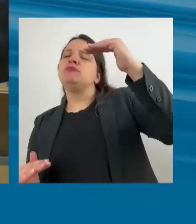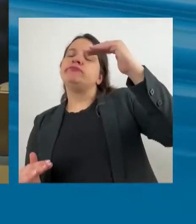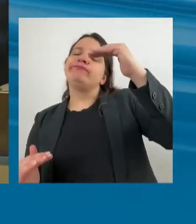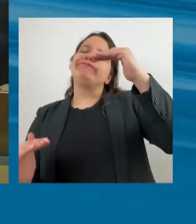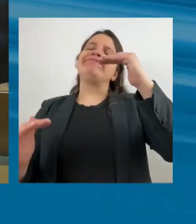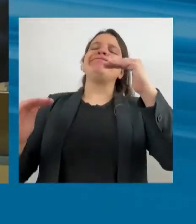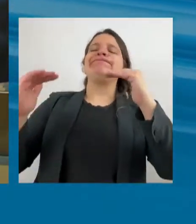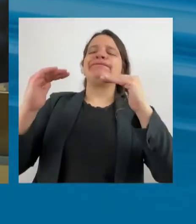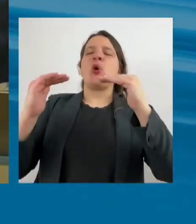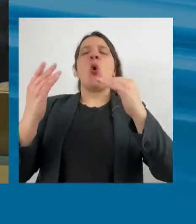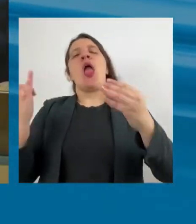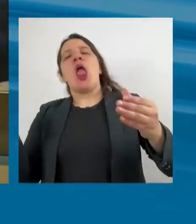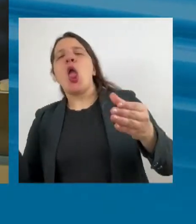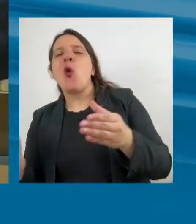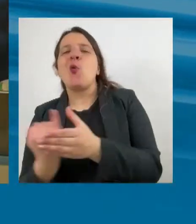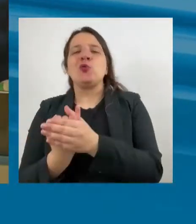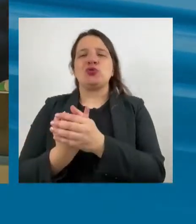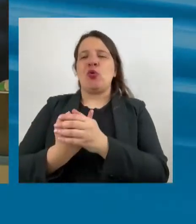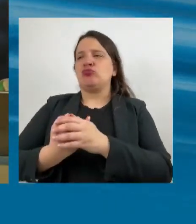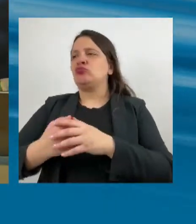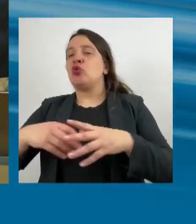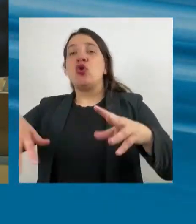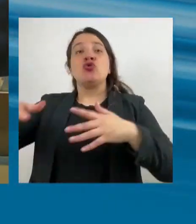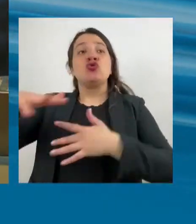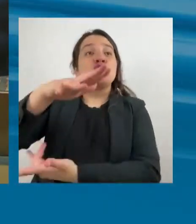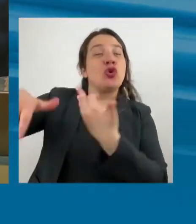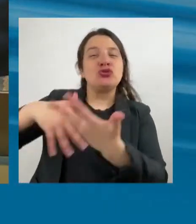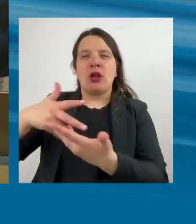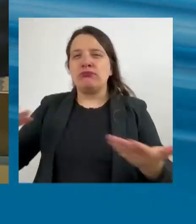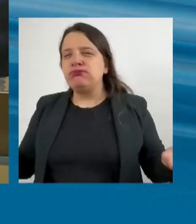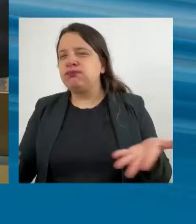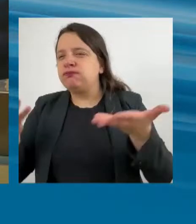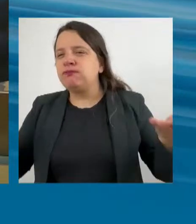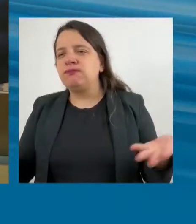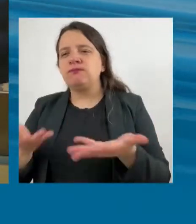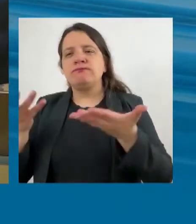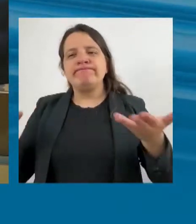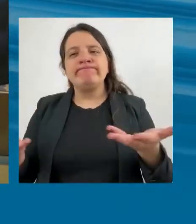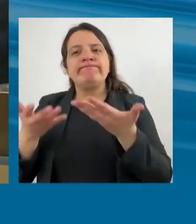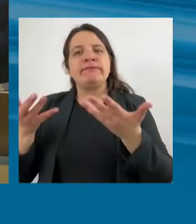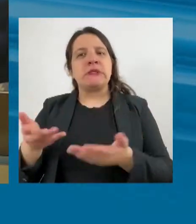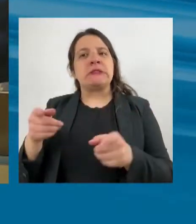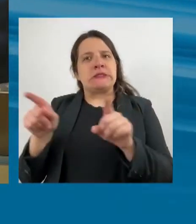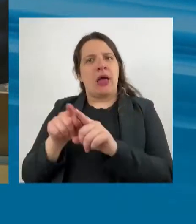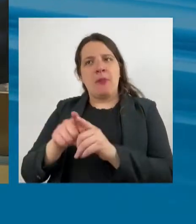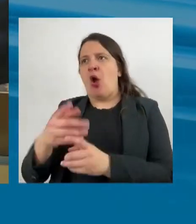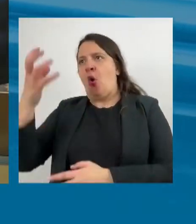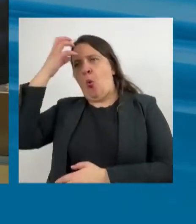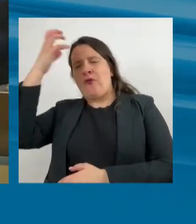overcome the trap of inequality, inclusion, and social mobility